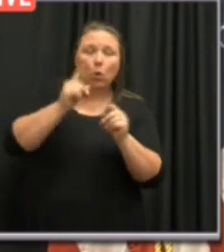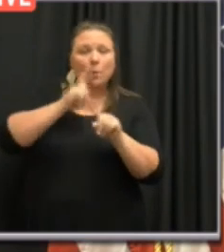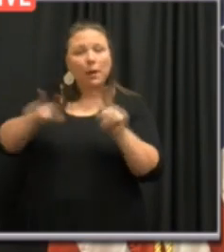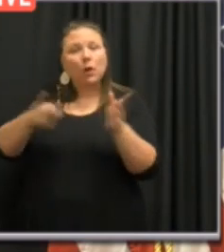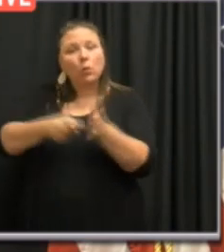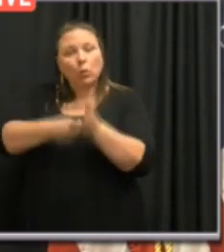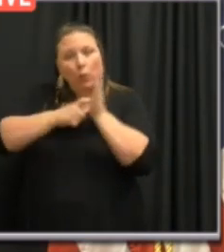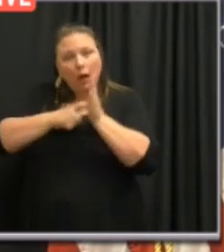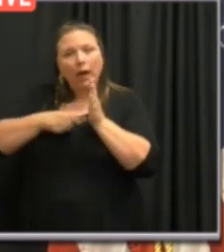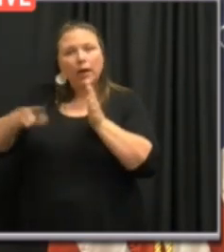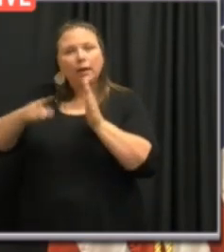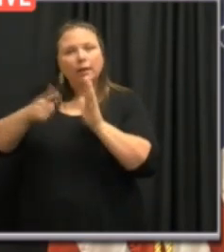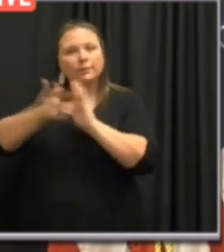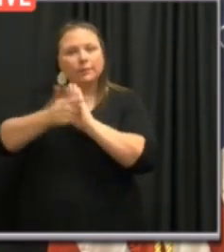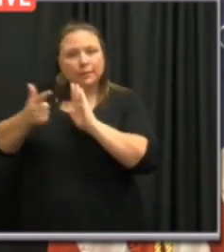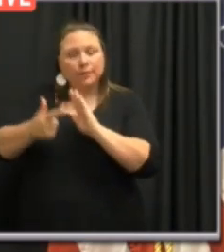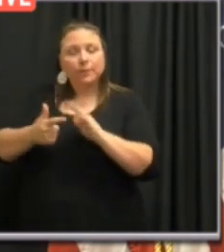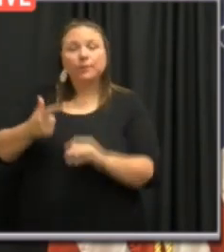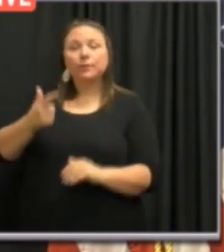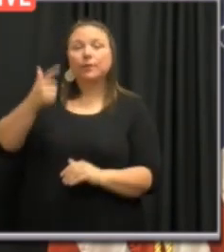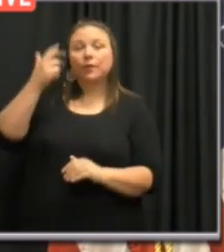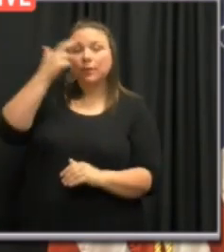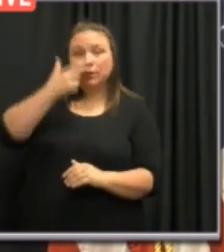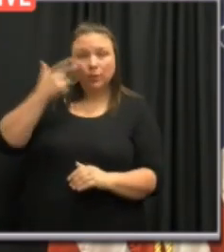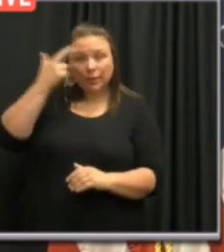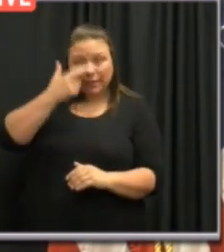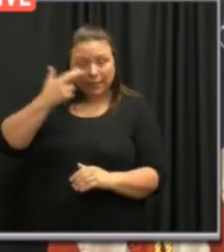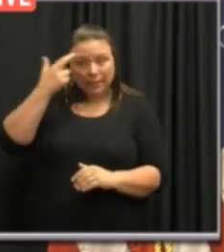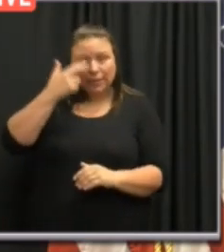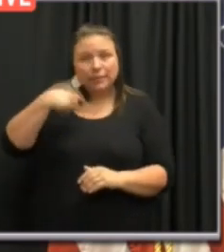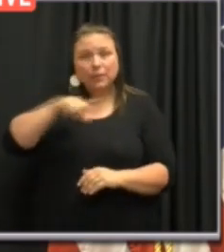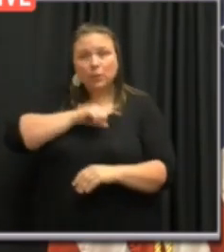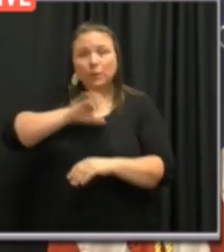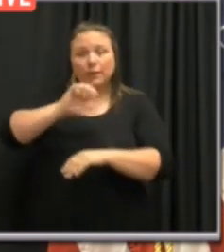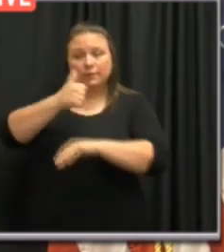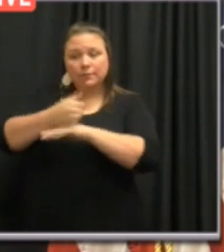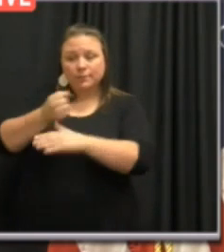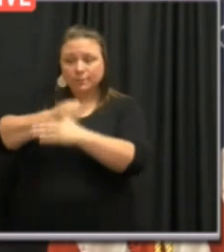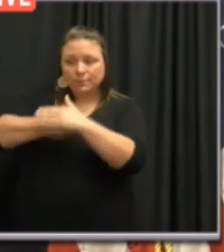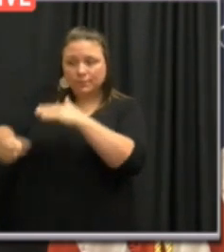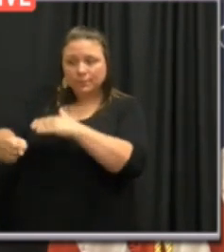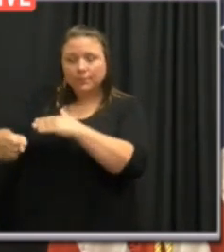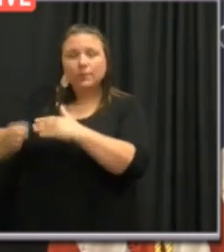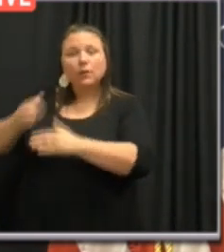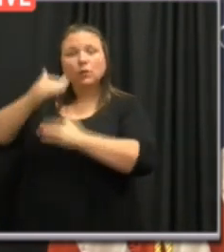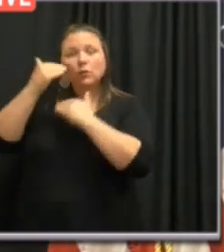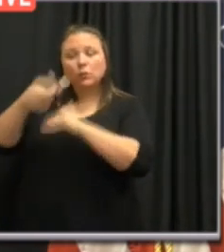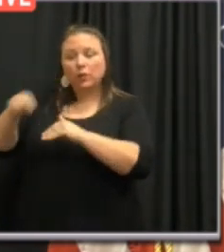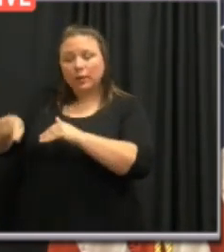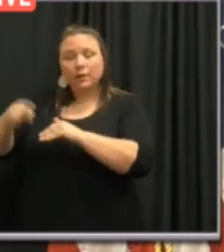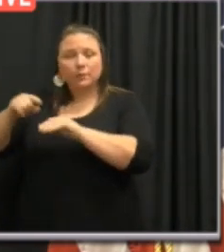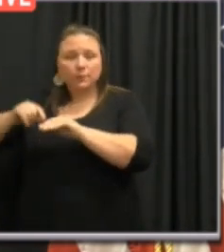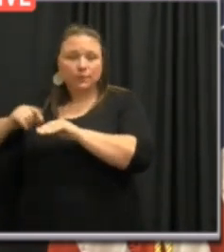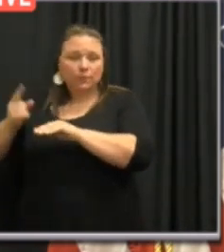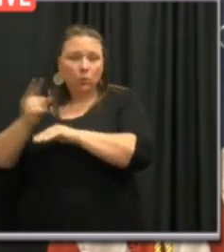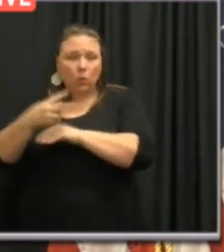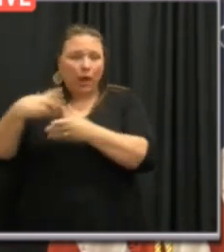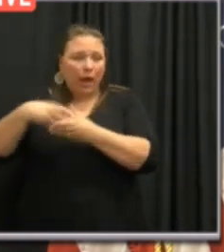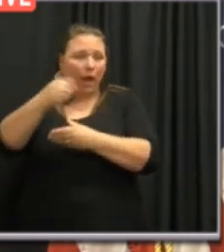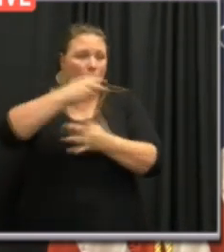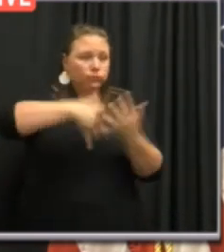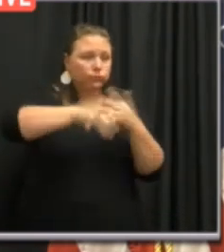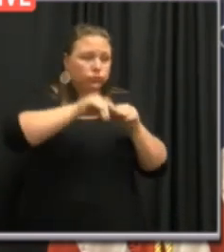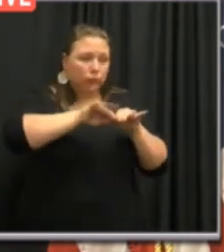violated. The purpose and intent of the quarantine is to prevent the spread of disease and